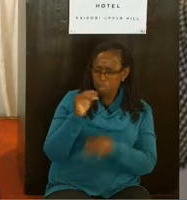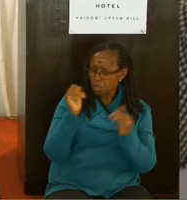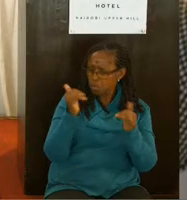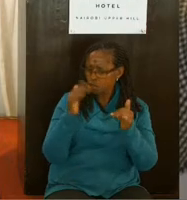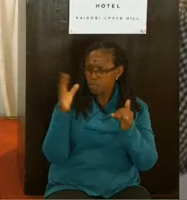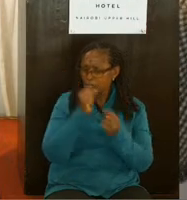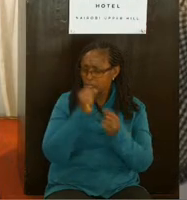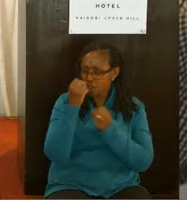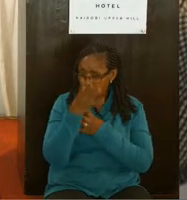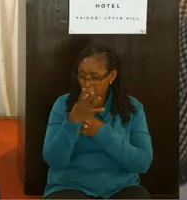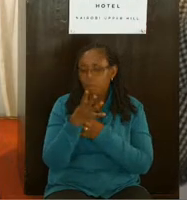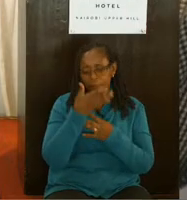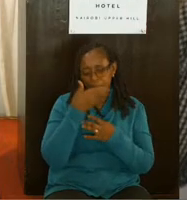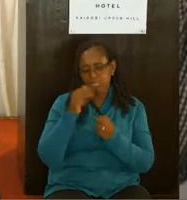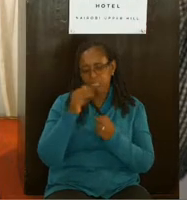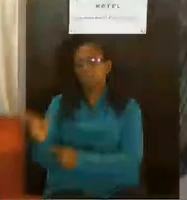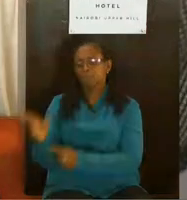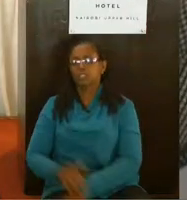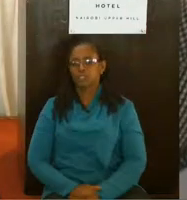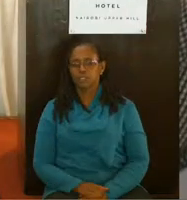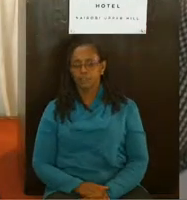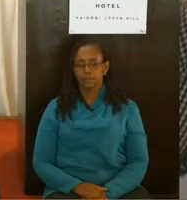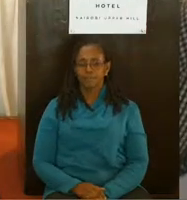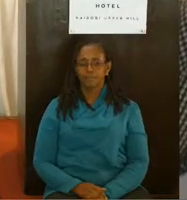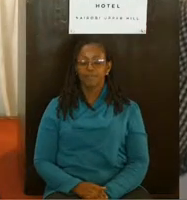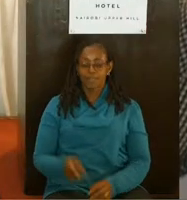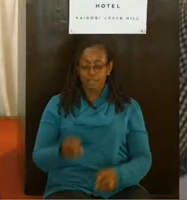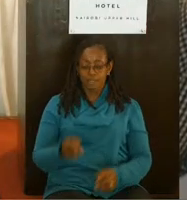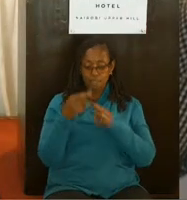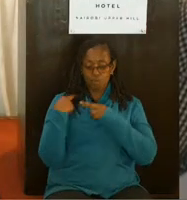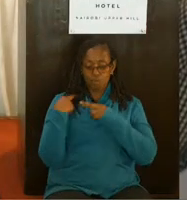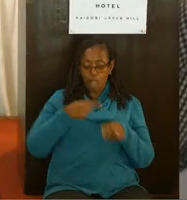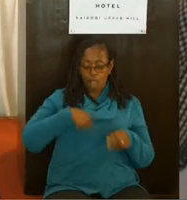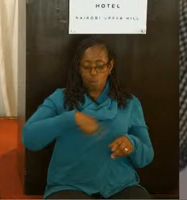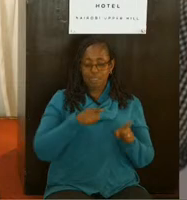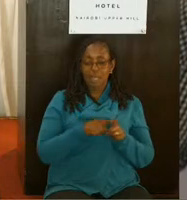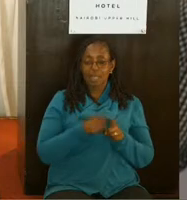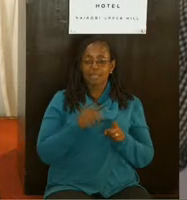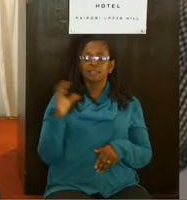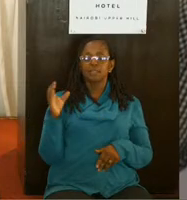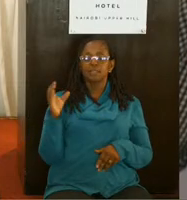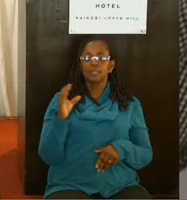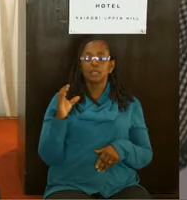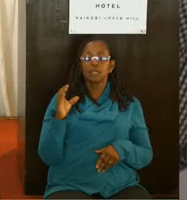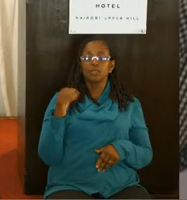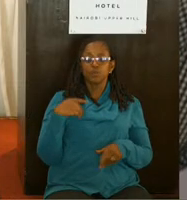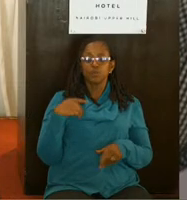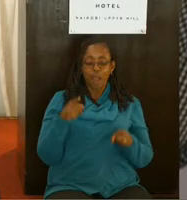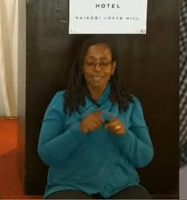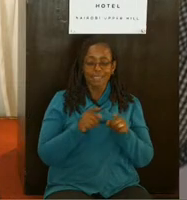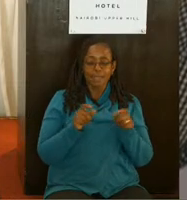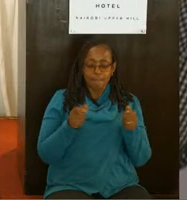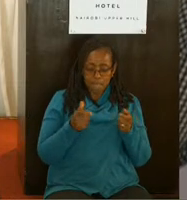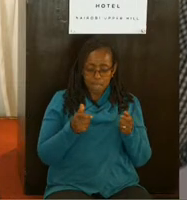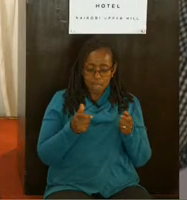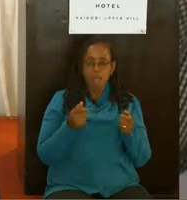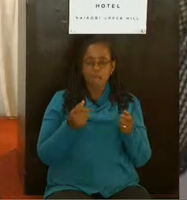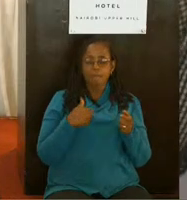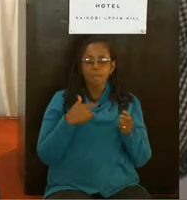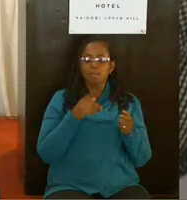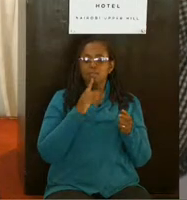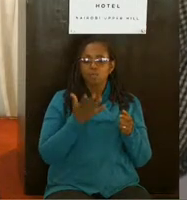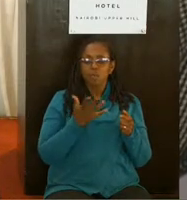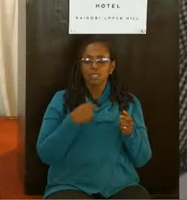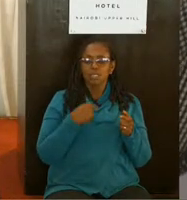please report it as fast as you can it's our responsibility as Citizens and therefore as media I want to say that we will continue